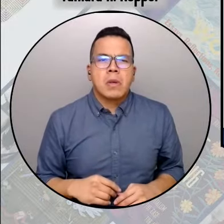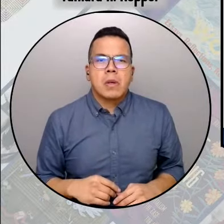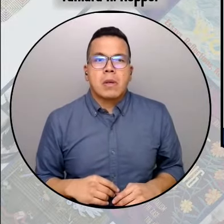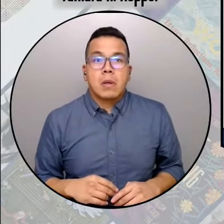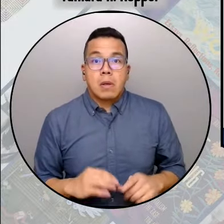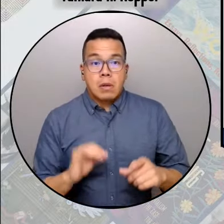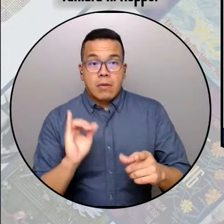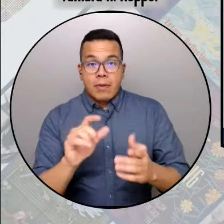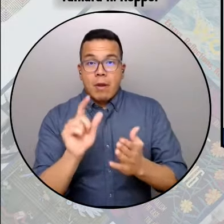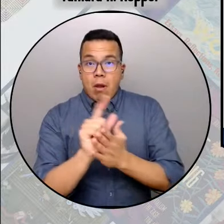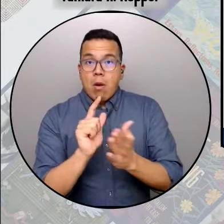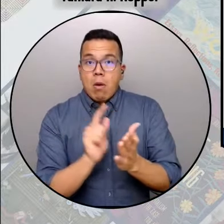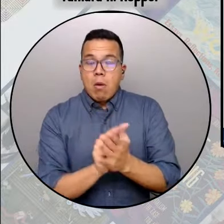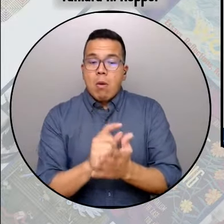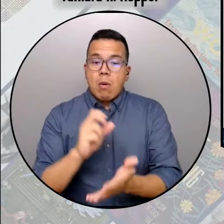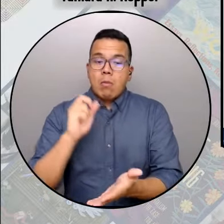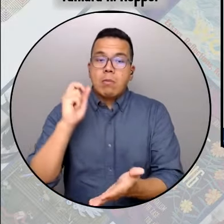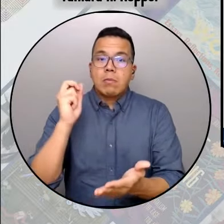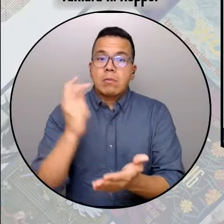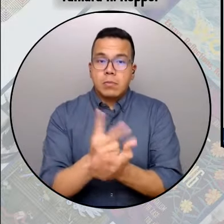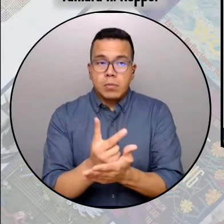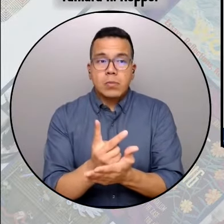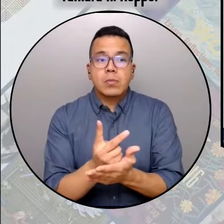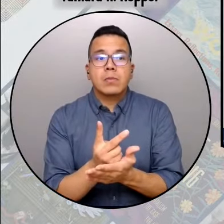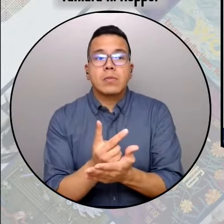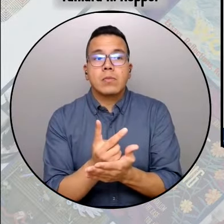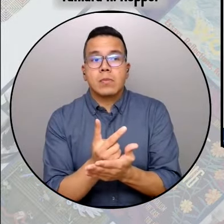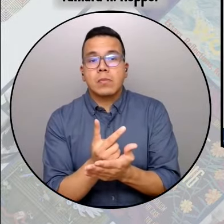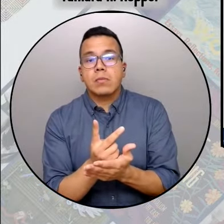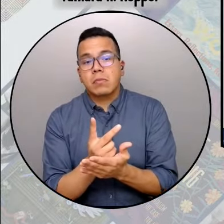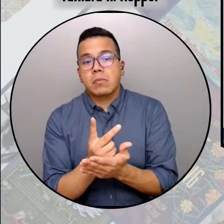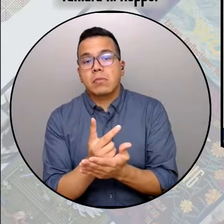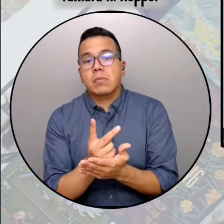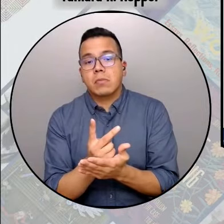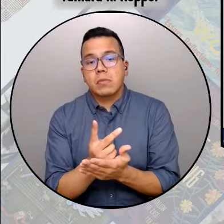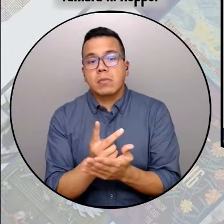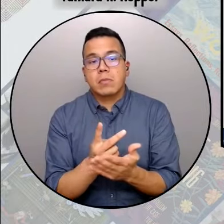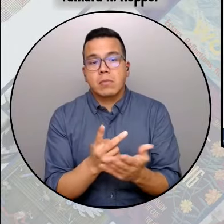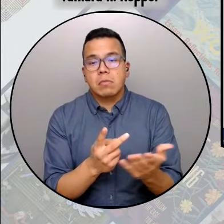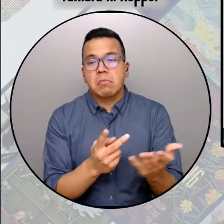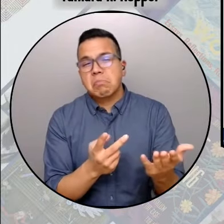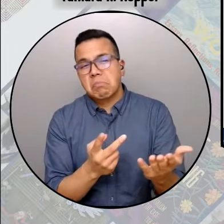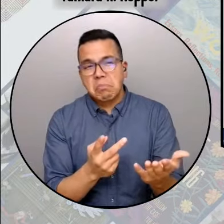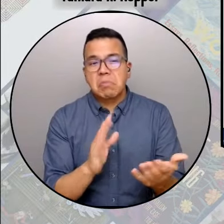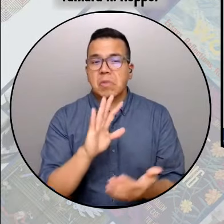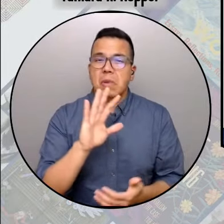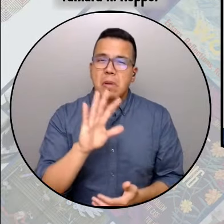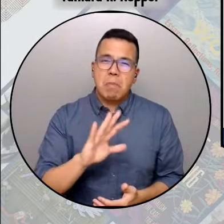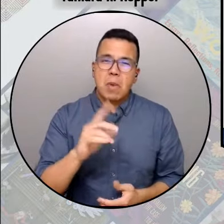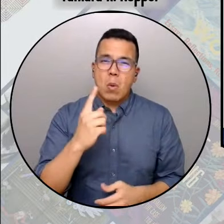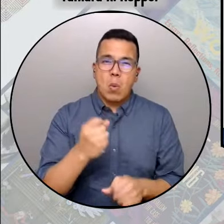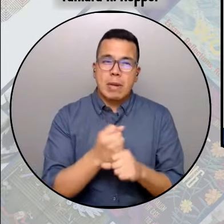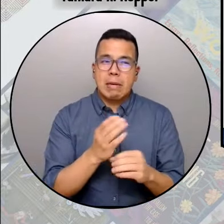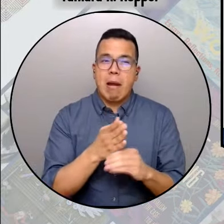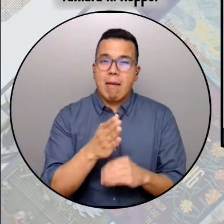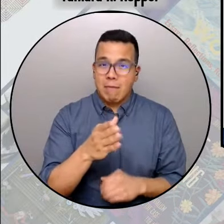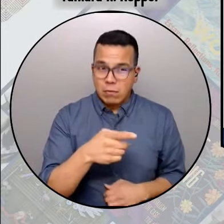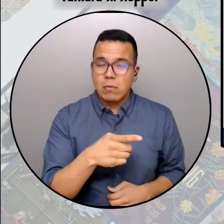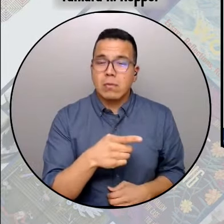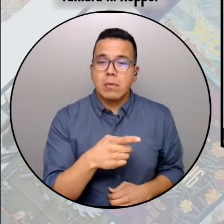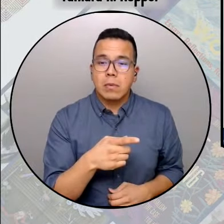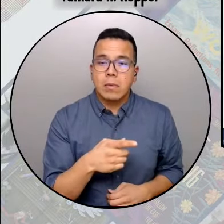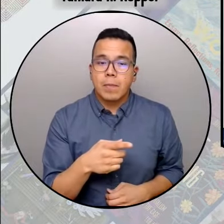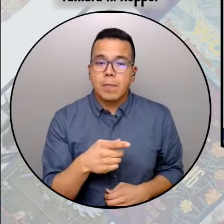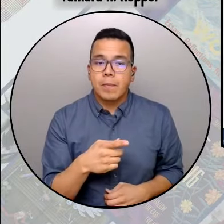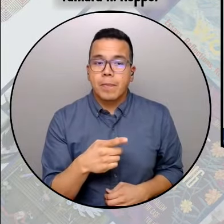was passed shortly, you know, like a little over a year. And one thing that scholars have